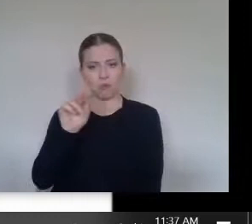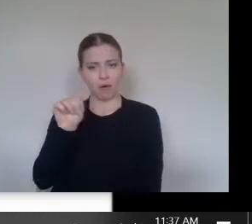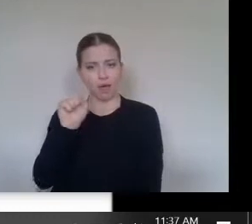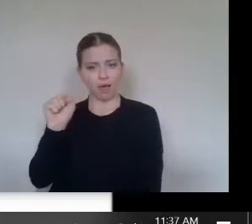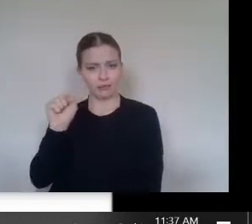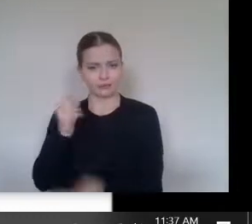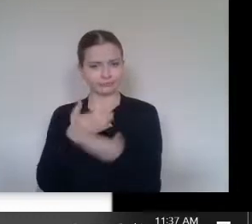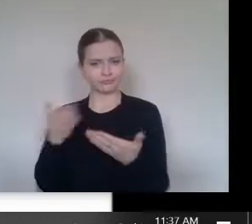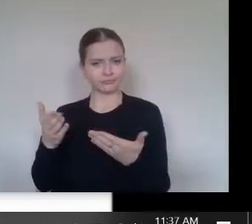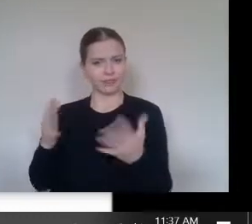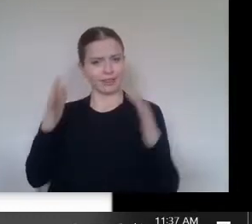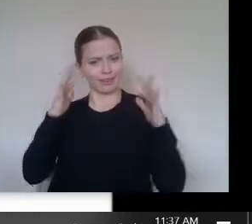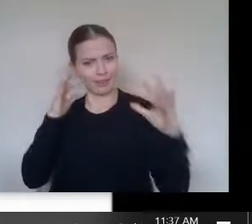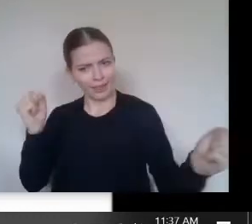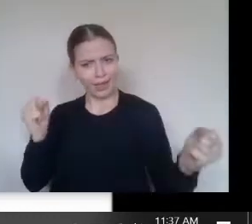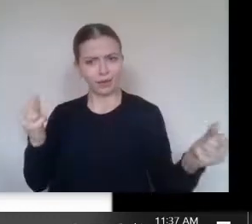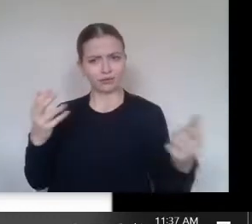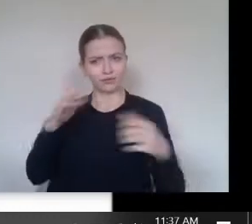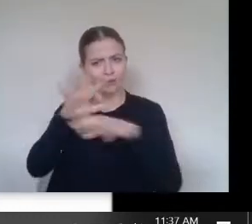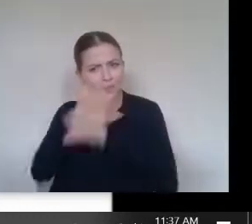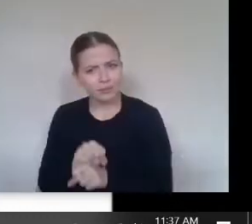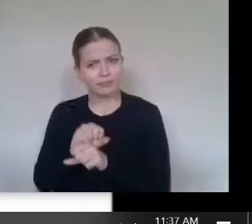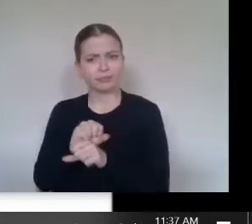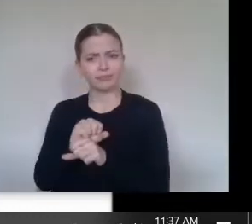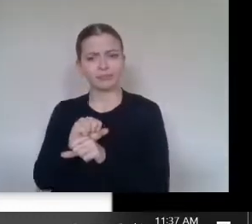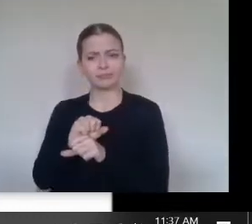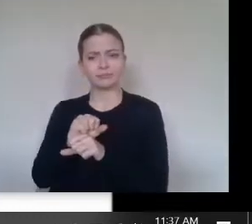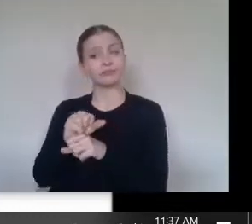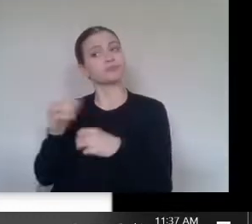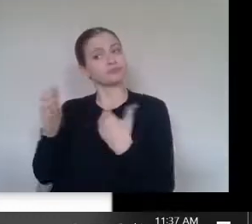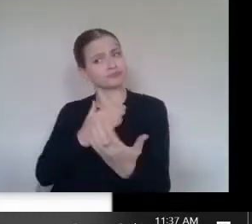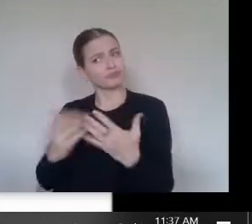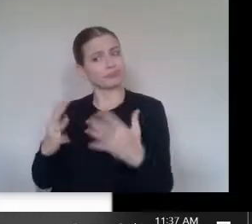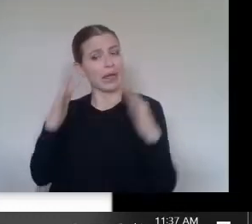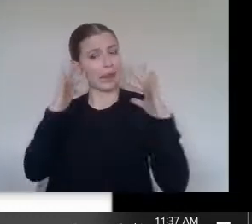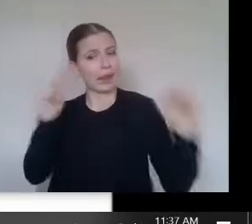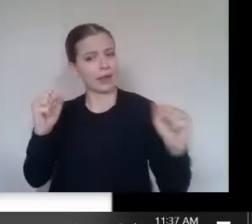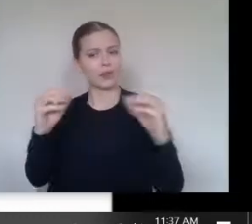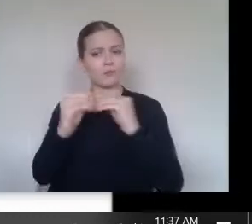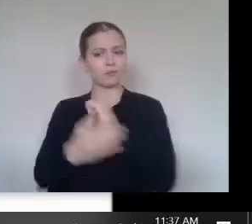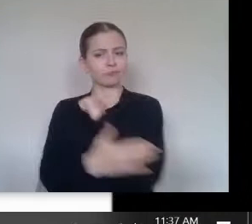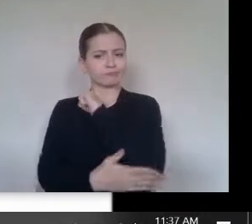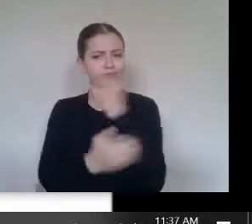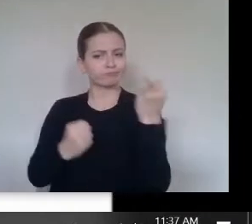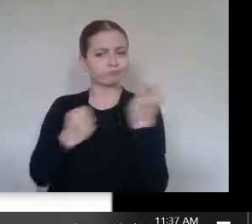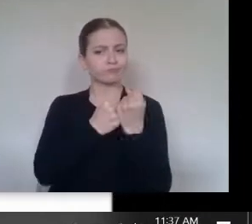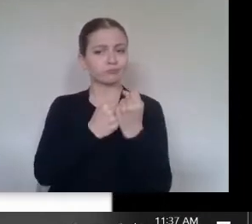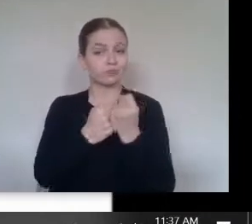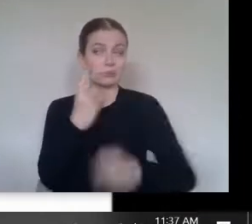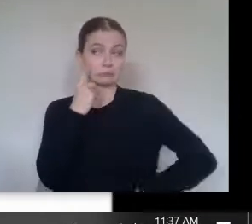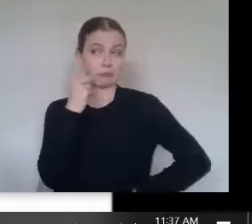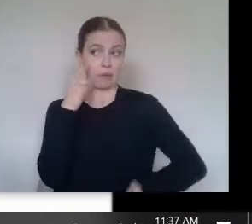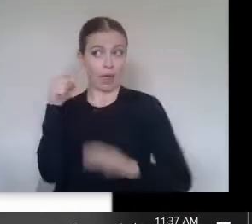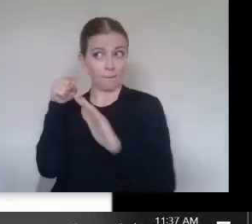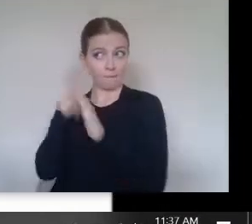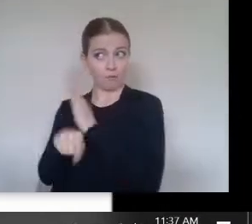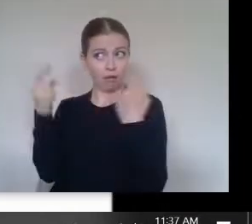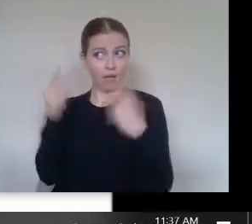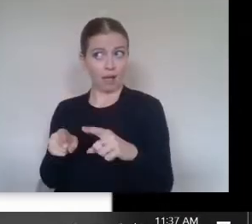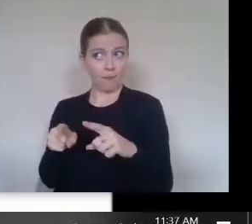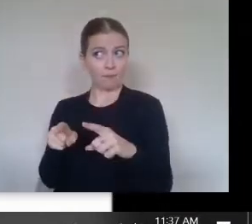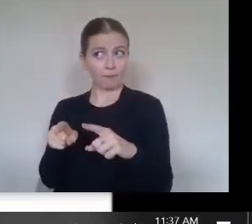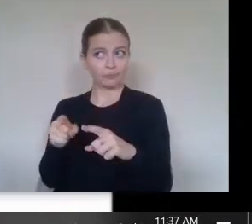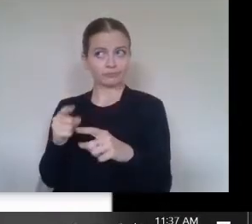are brassy by nature. Besides, loud is patriotic, and we suspect the murder was committed by a